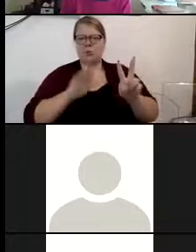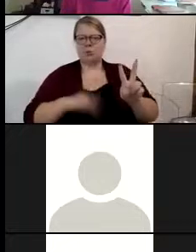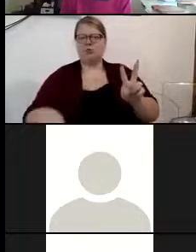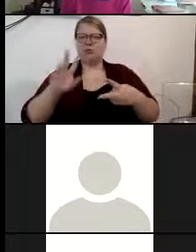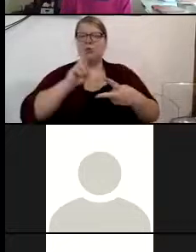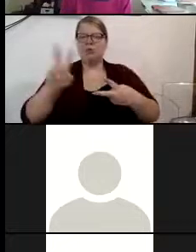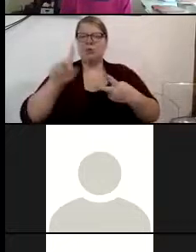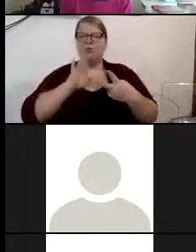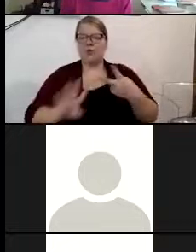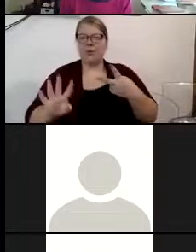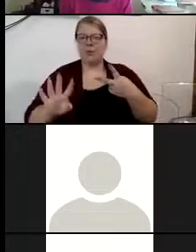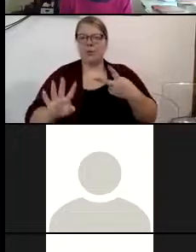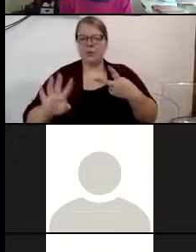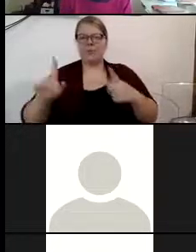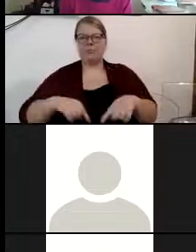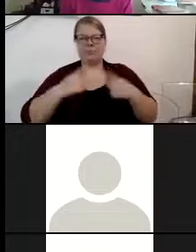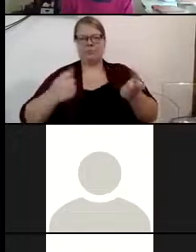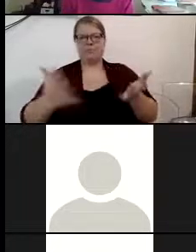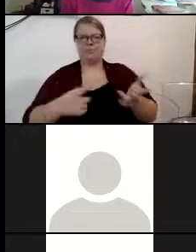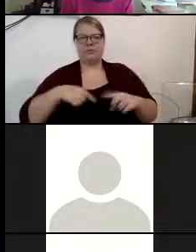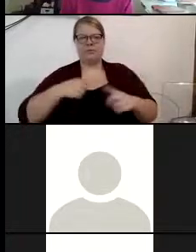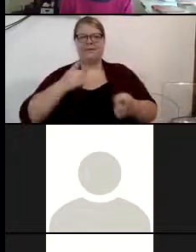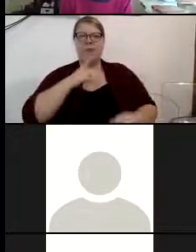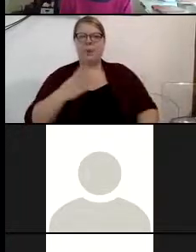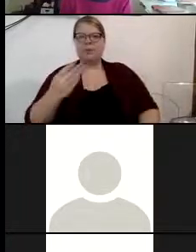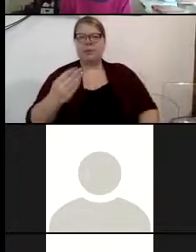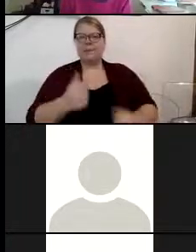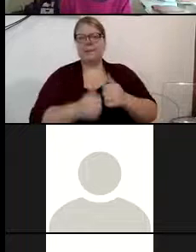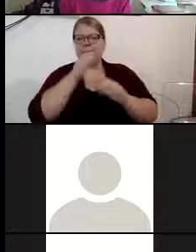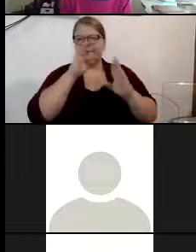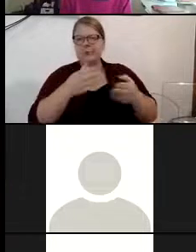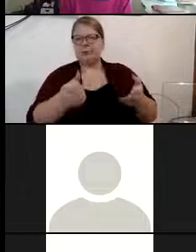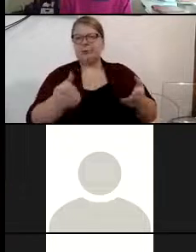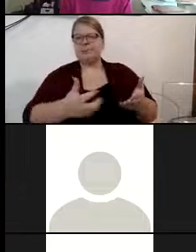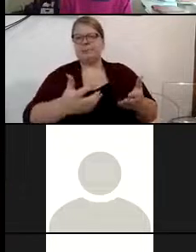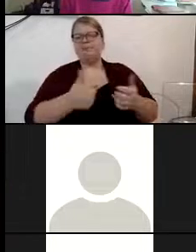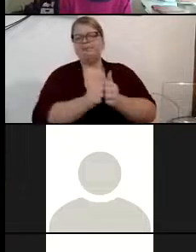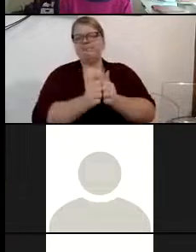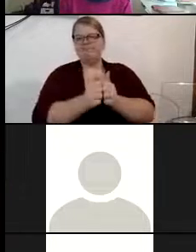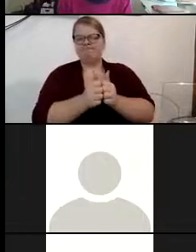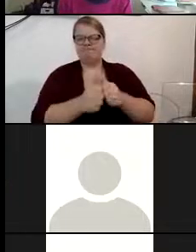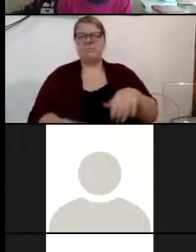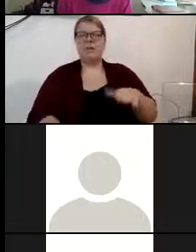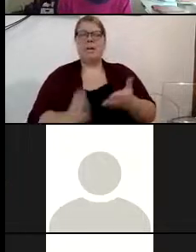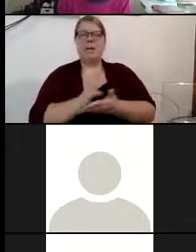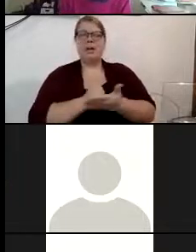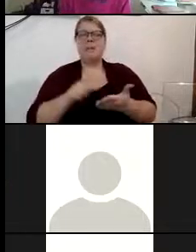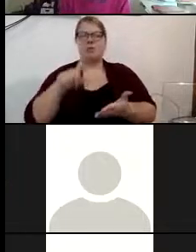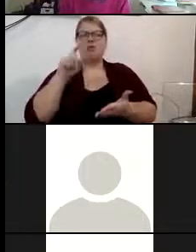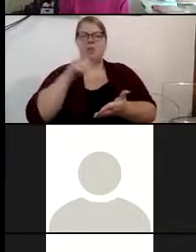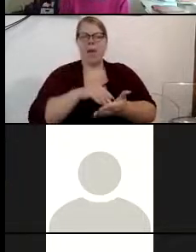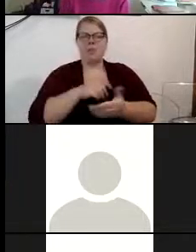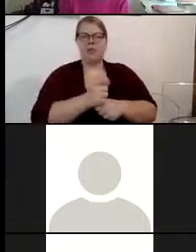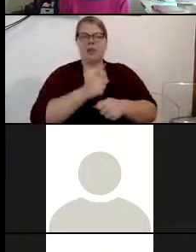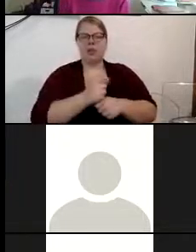4. He's gambled since age 14, primarily on sports. His income is $100,000 a year. His